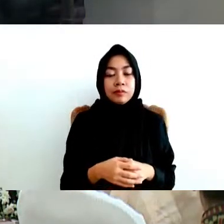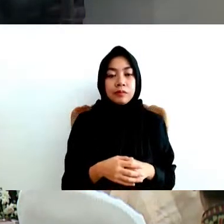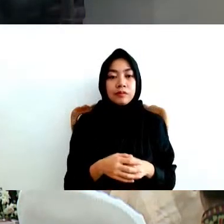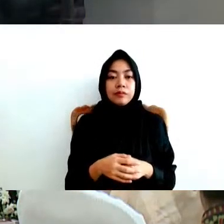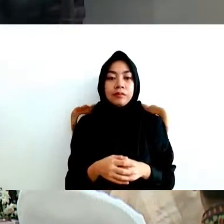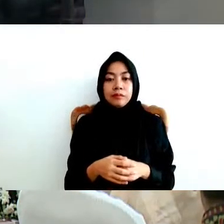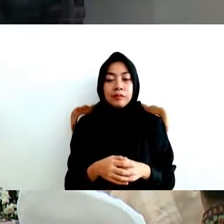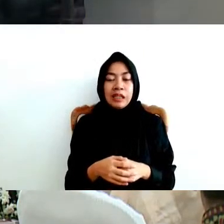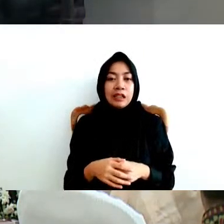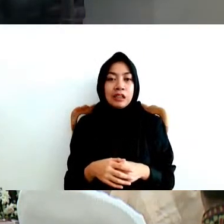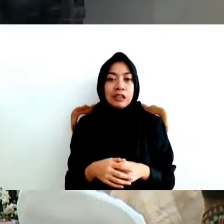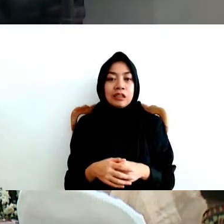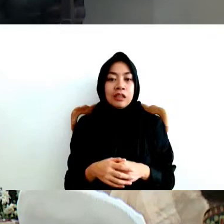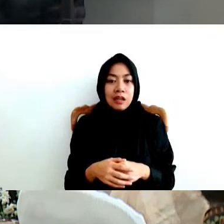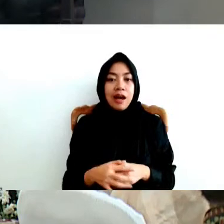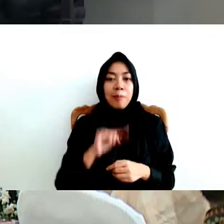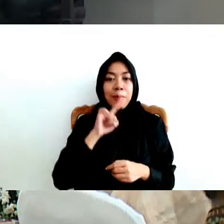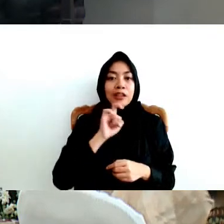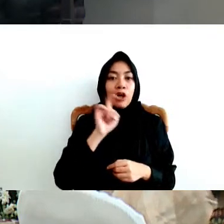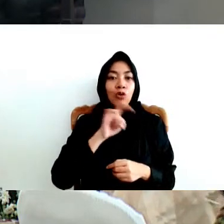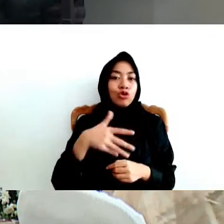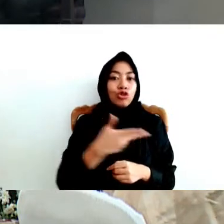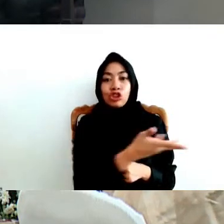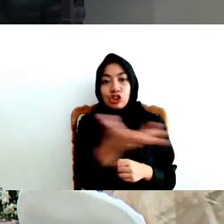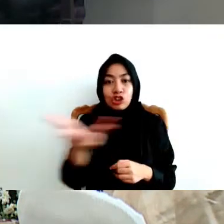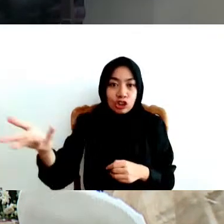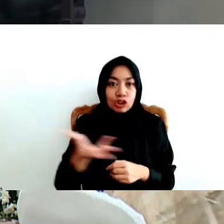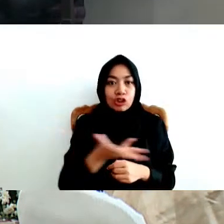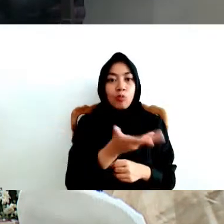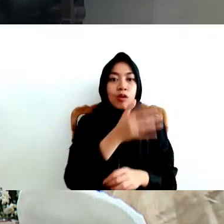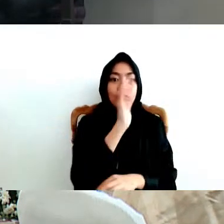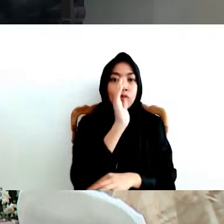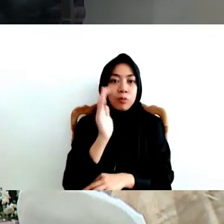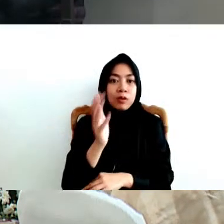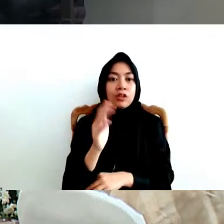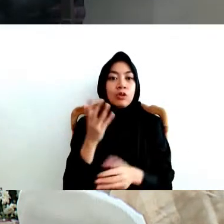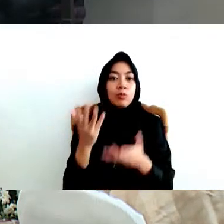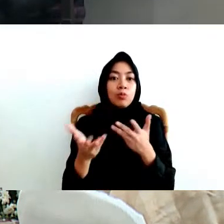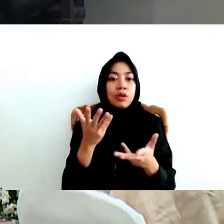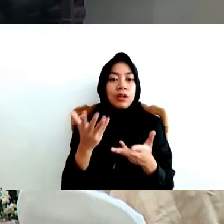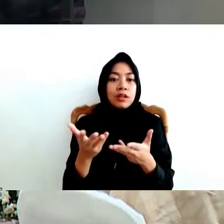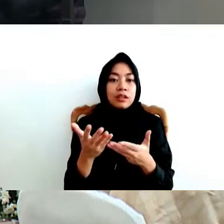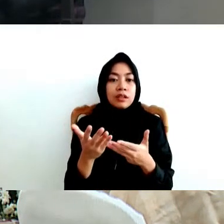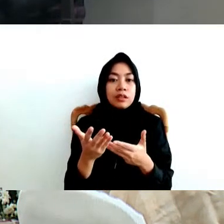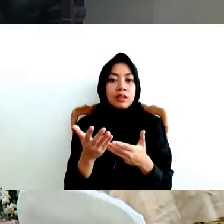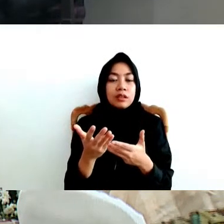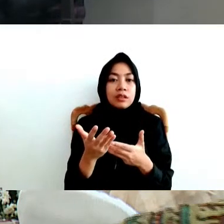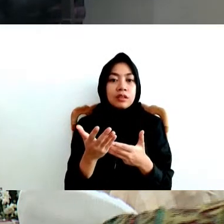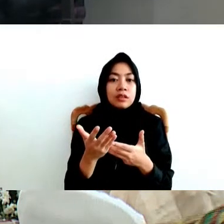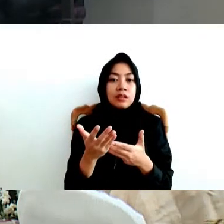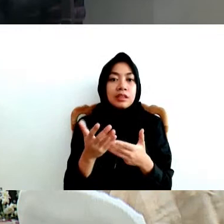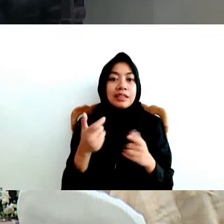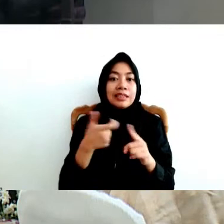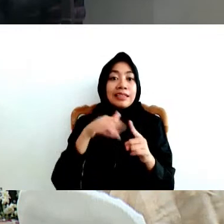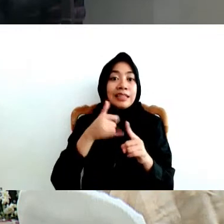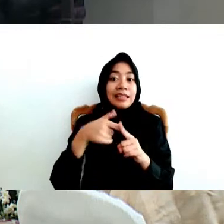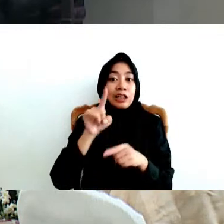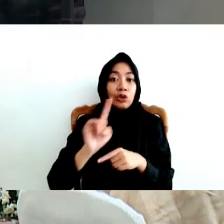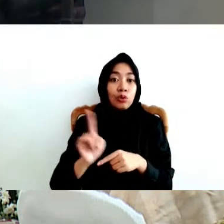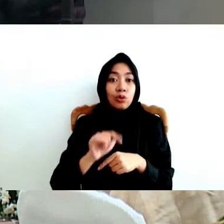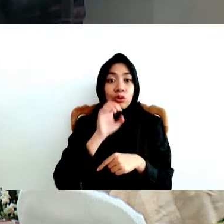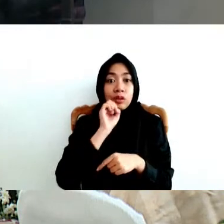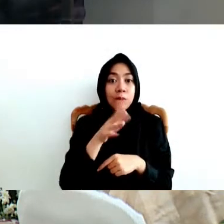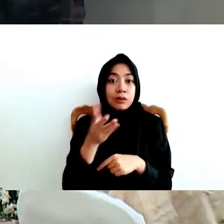you addressed those questions to all the speakers. So maybe I would like to start with Mbak Kiki. If you have any response to the question, Mbak,